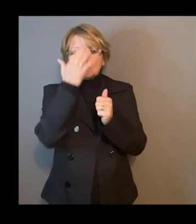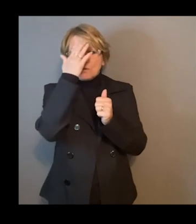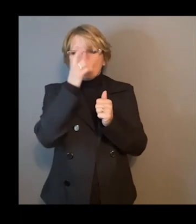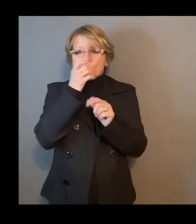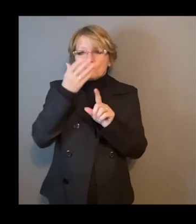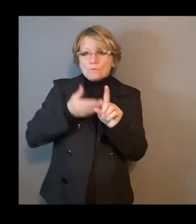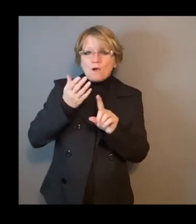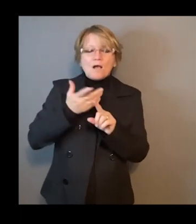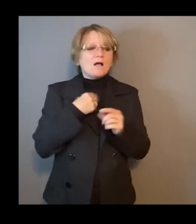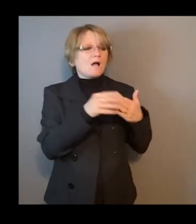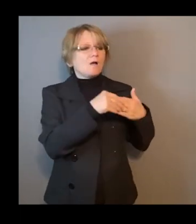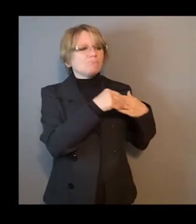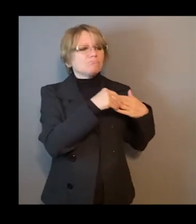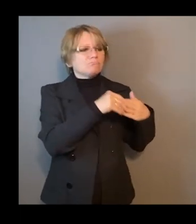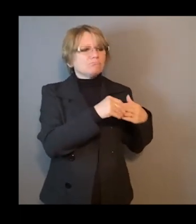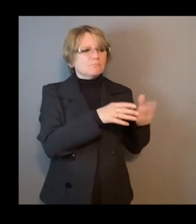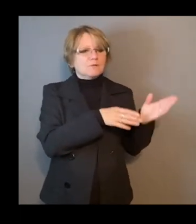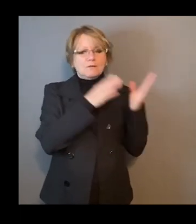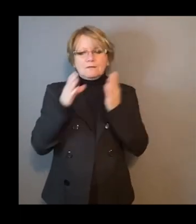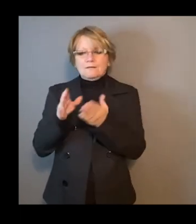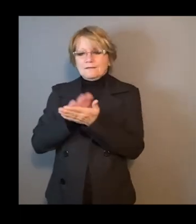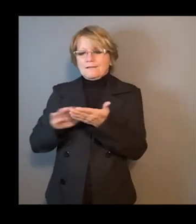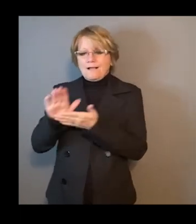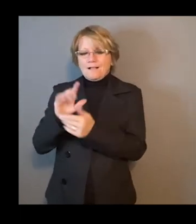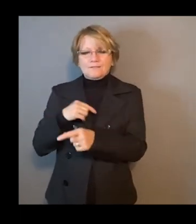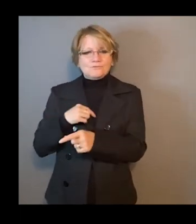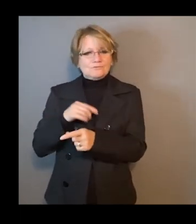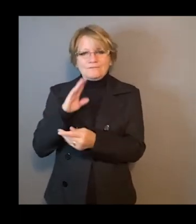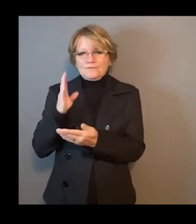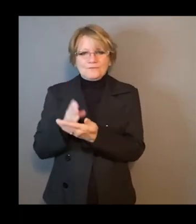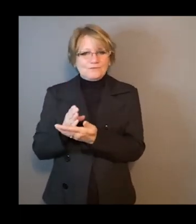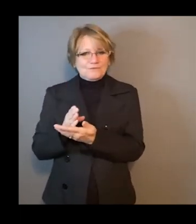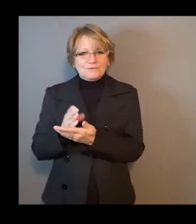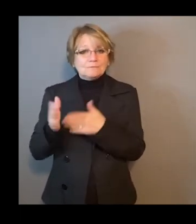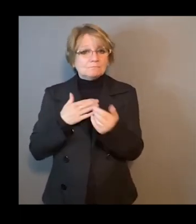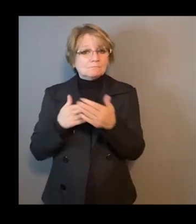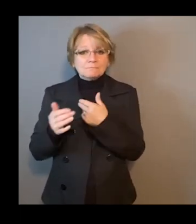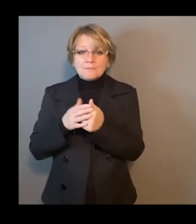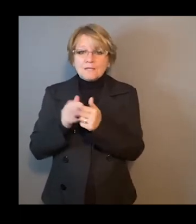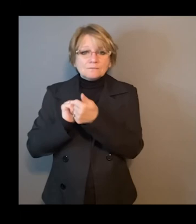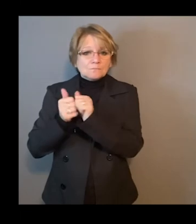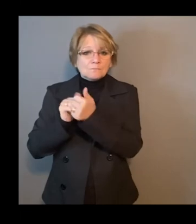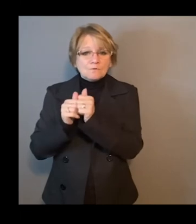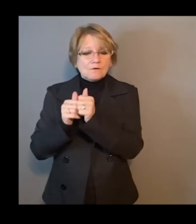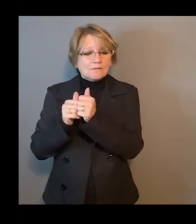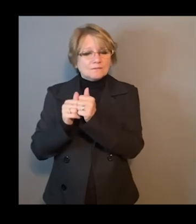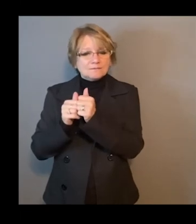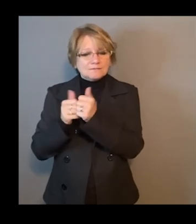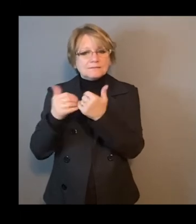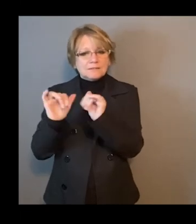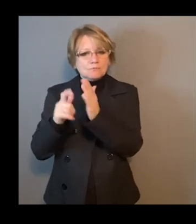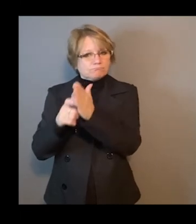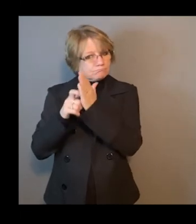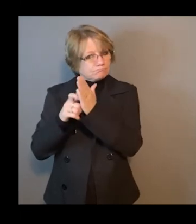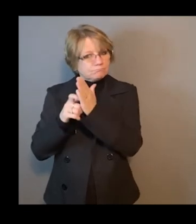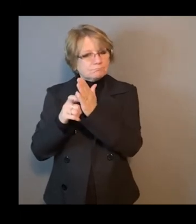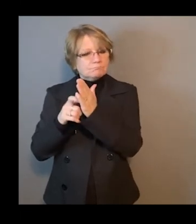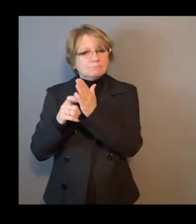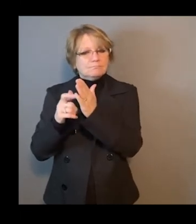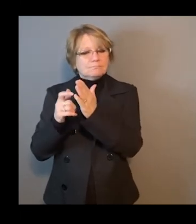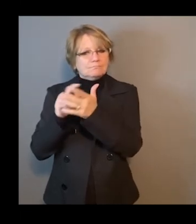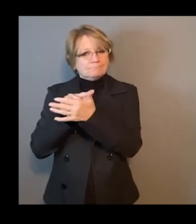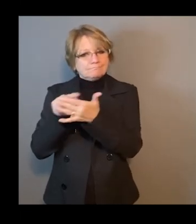lot of leeway. But in college, they never do that. Even if you're in a sport or not, it doesn't matter.